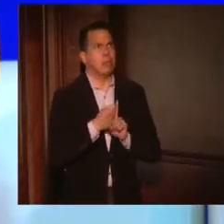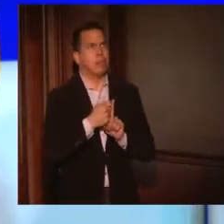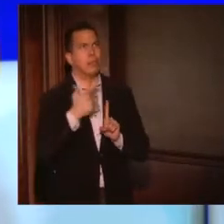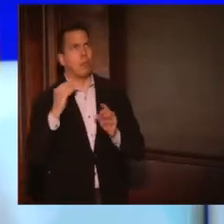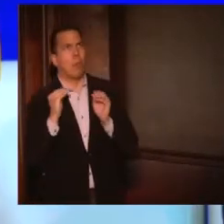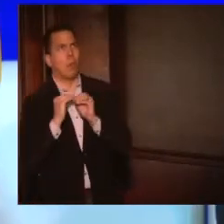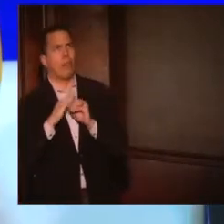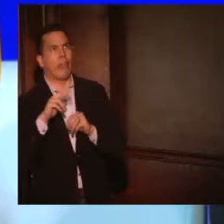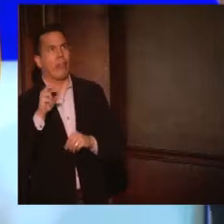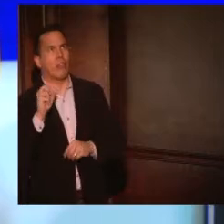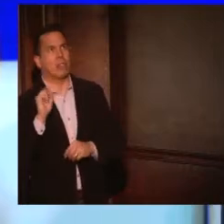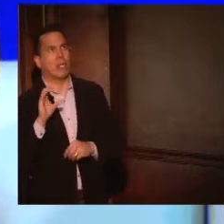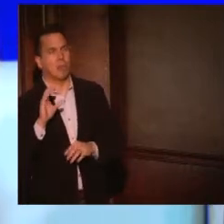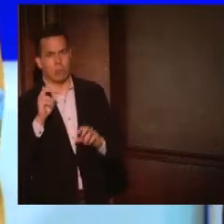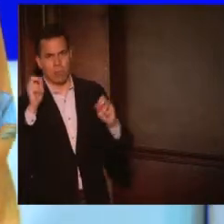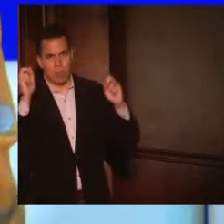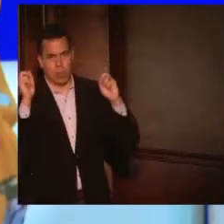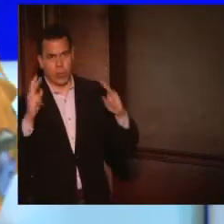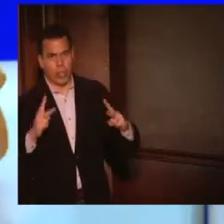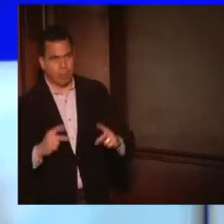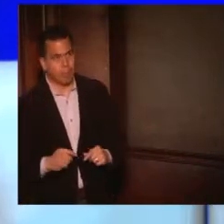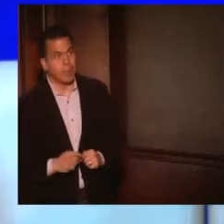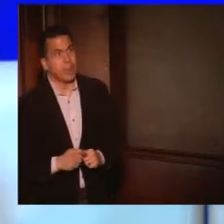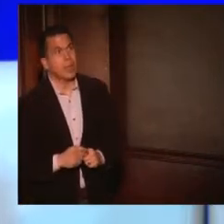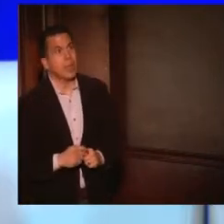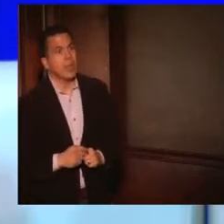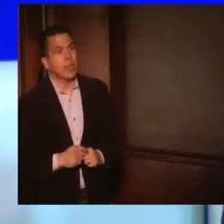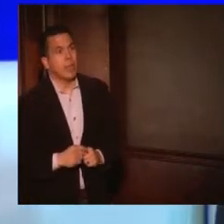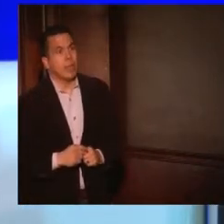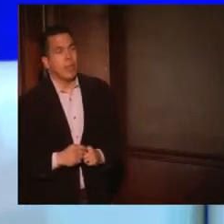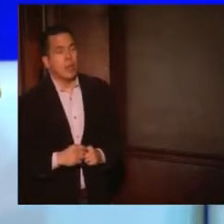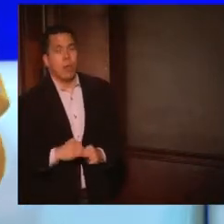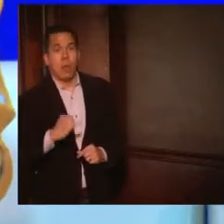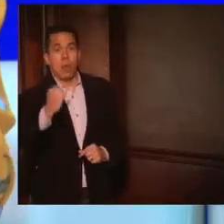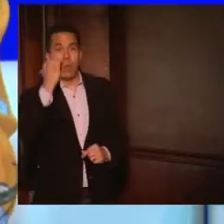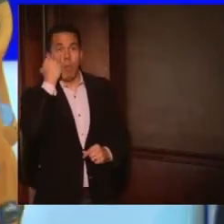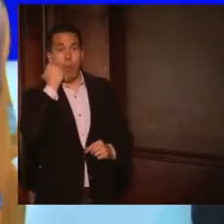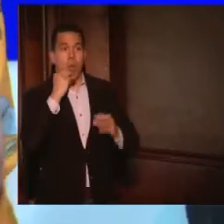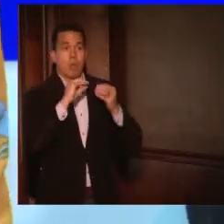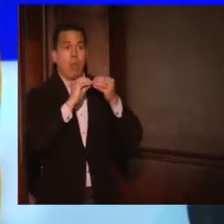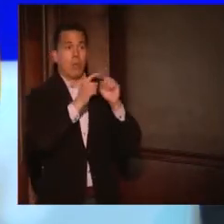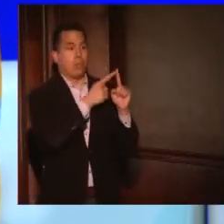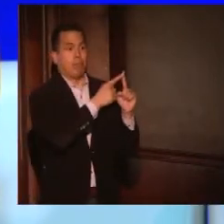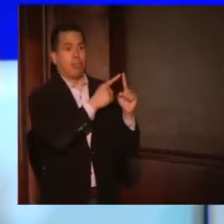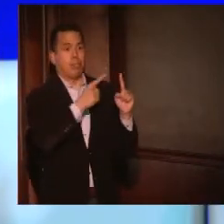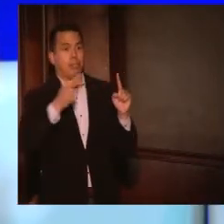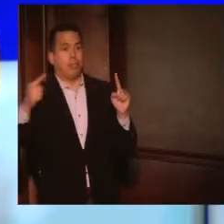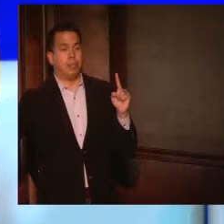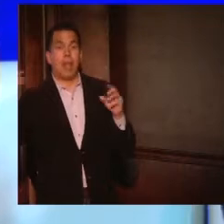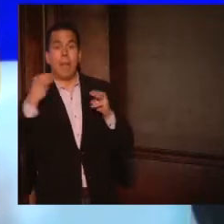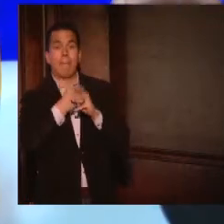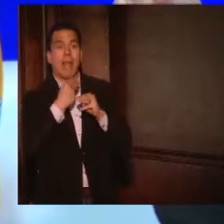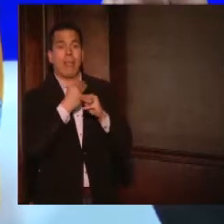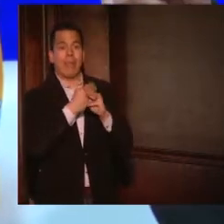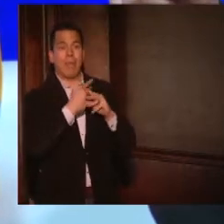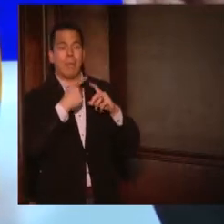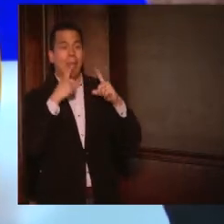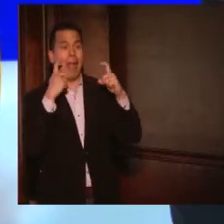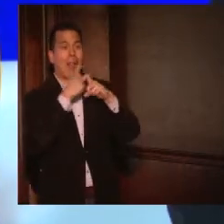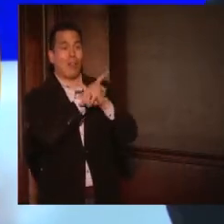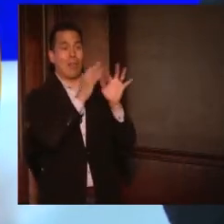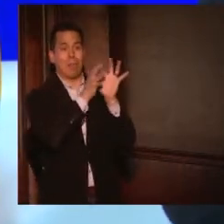if you take a number, a set of data or an image or something and you input it through a hashing algorithm, it's a mathematical algorithm that produces a string of letters and